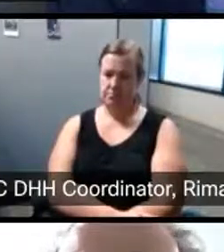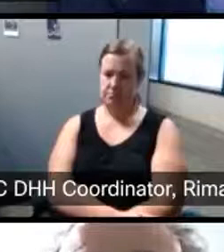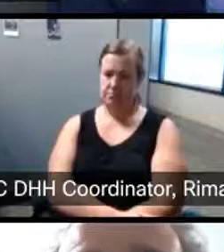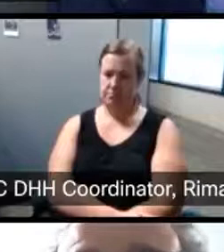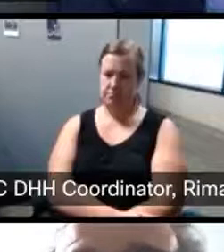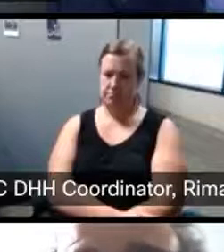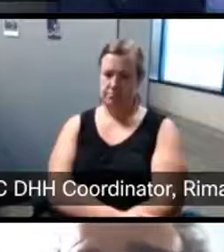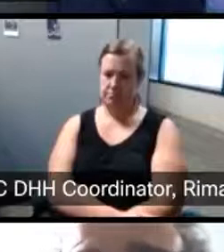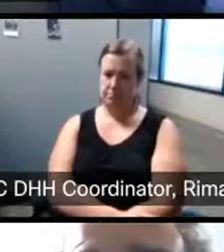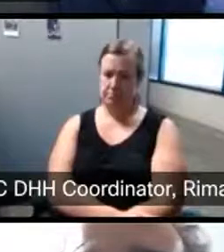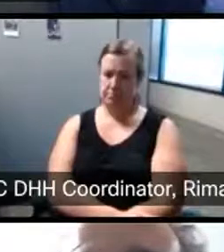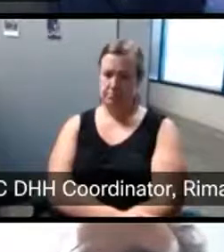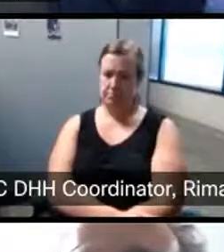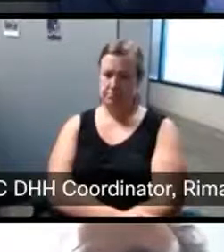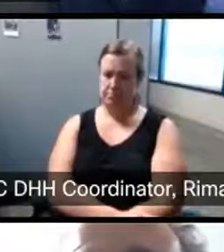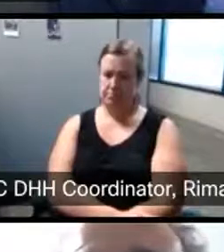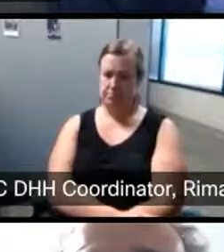Will do. Thank you very much. Mm-hmm.